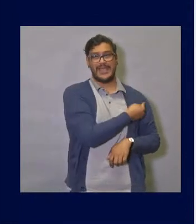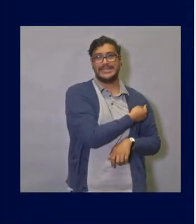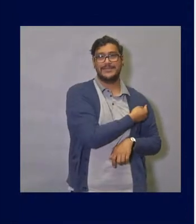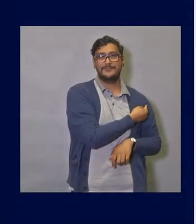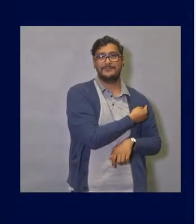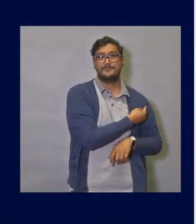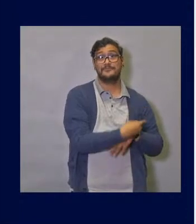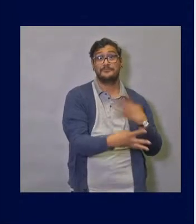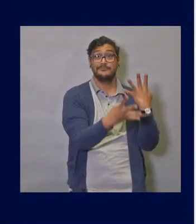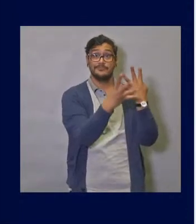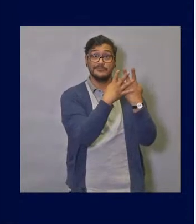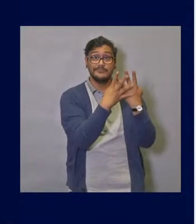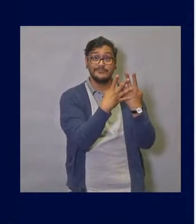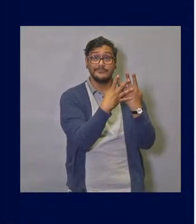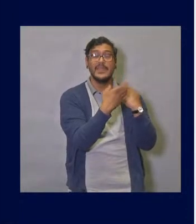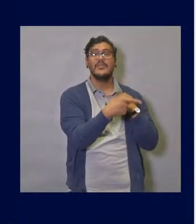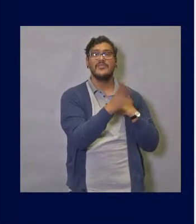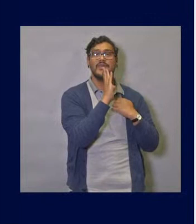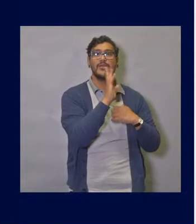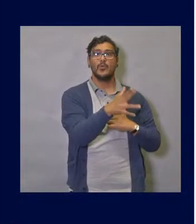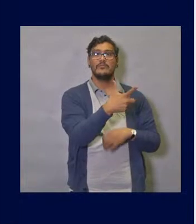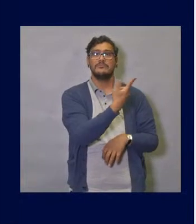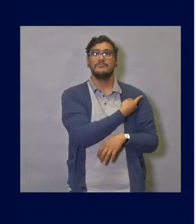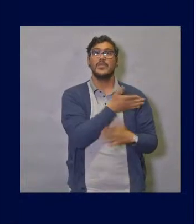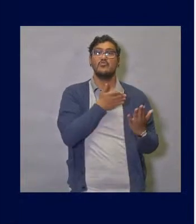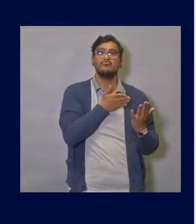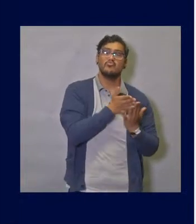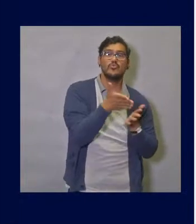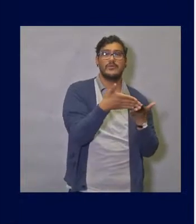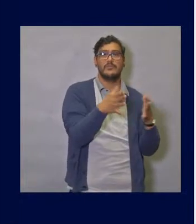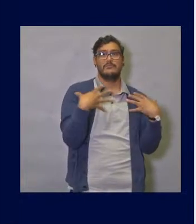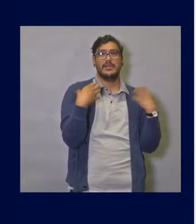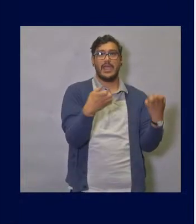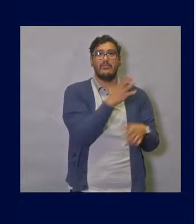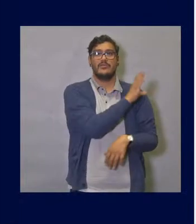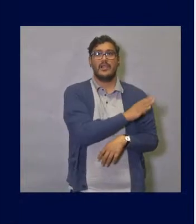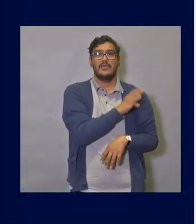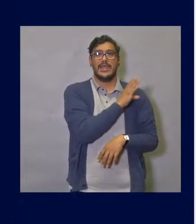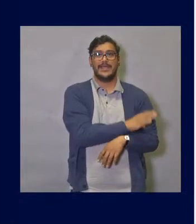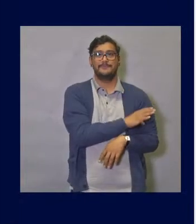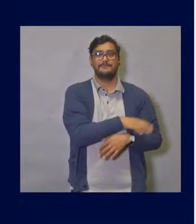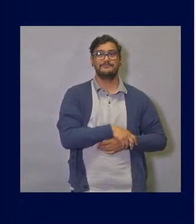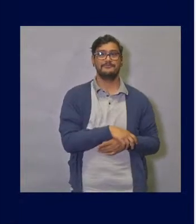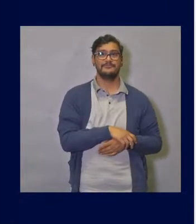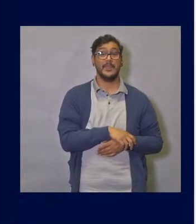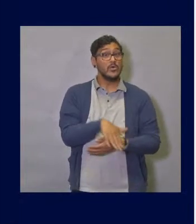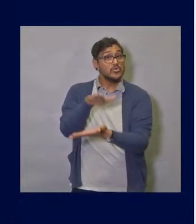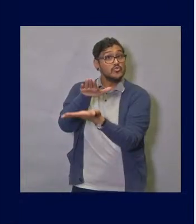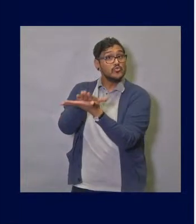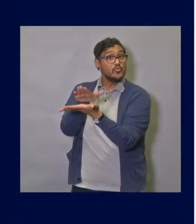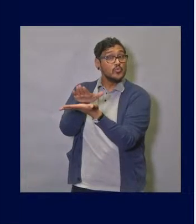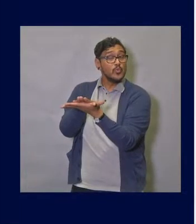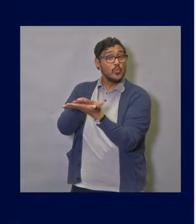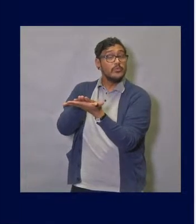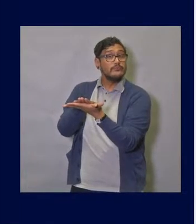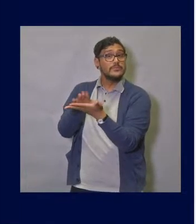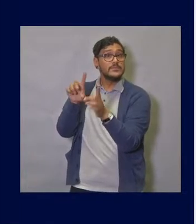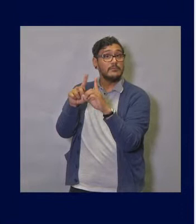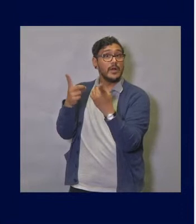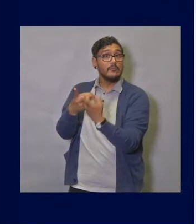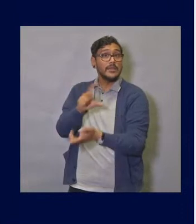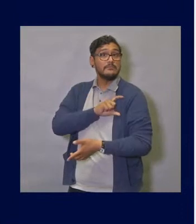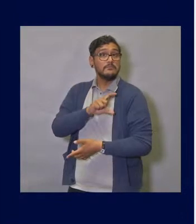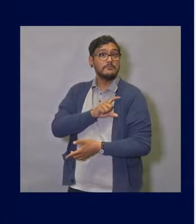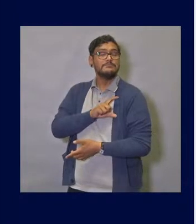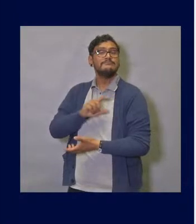Probation will be vaccinated through public health clinics. Large school police departments have all partnered with an allied health